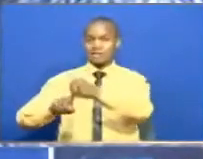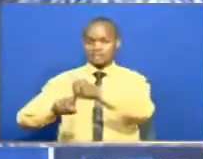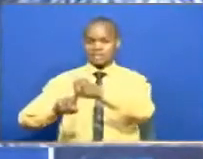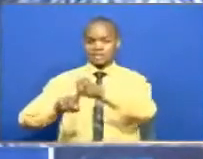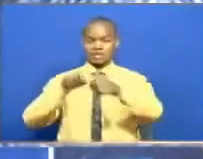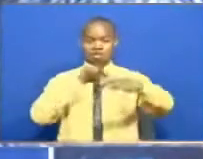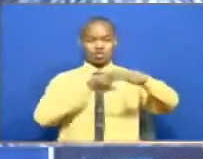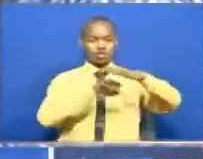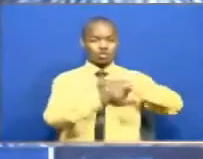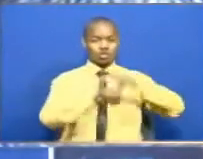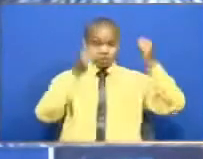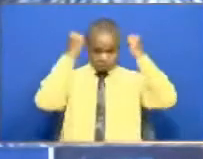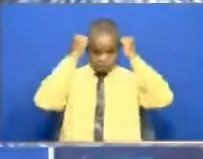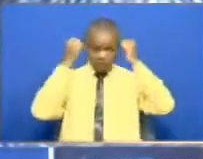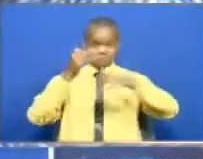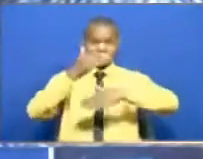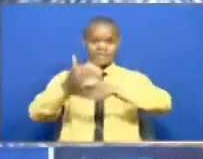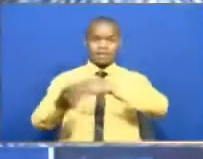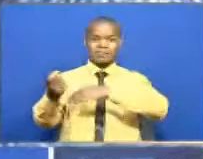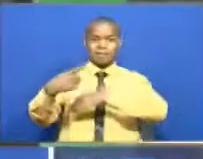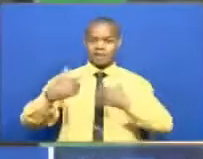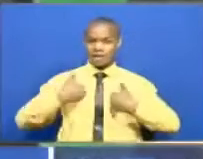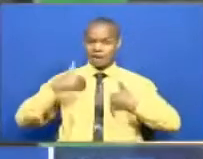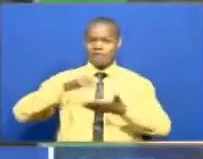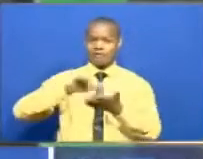in September. Nancy Okware tells us more.